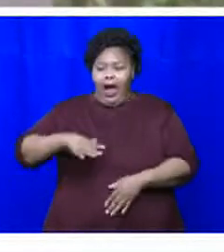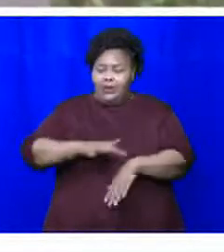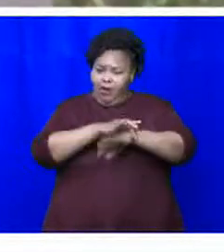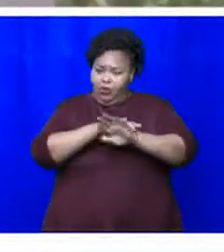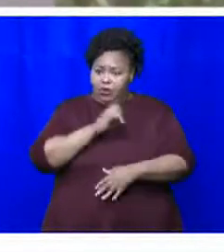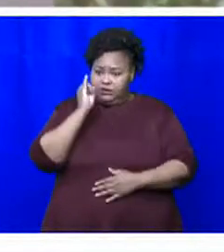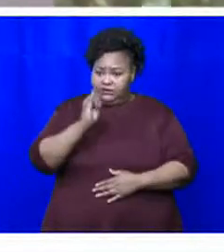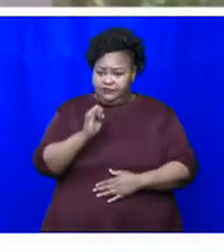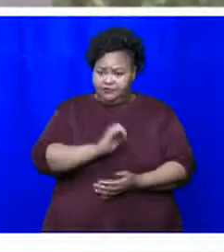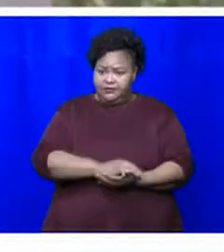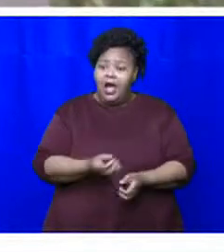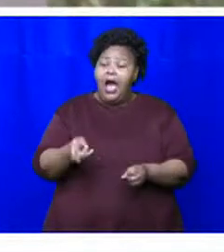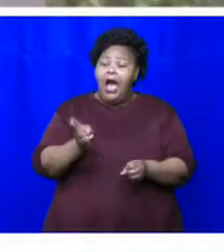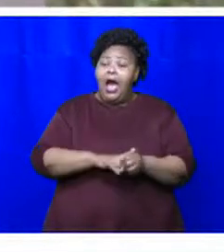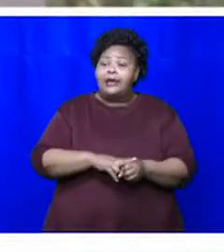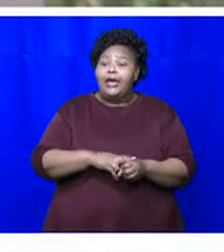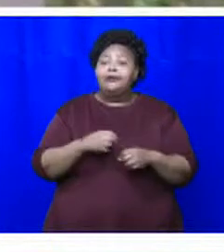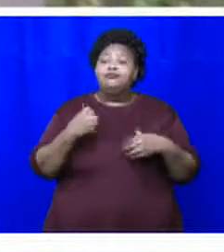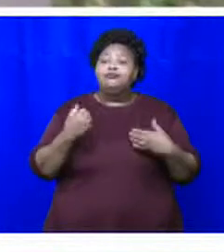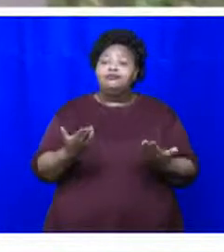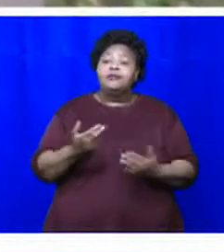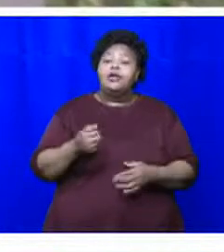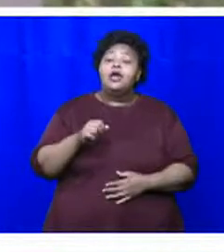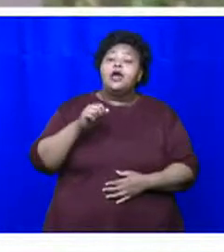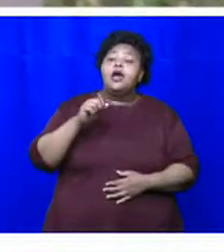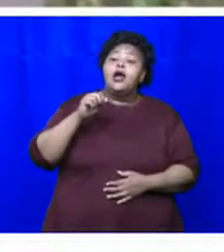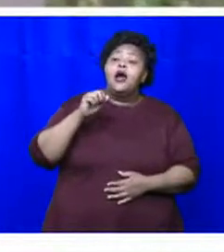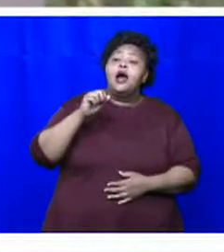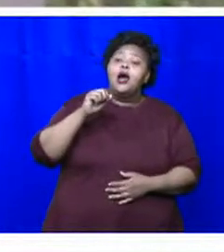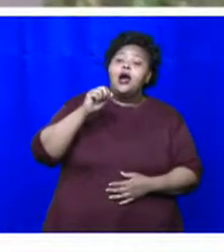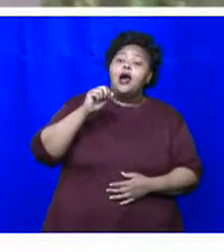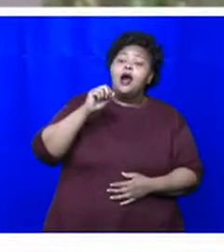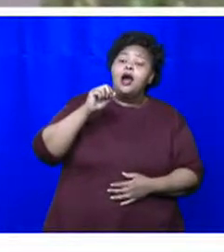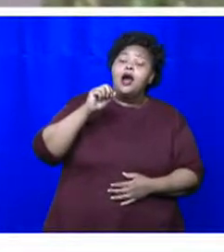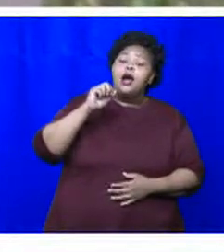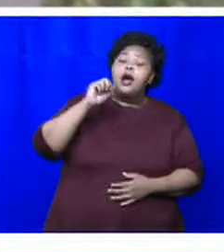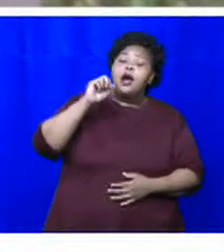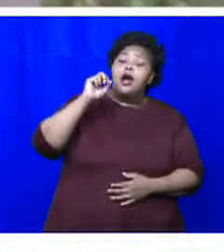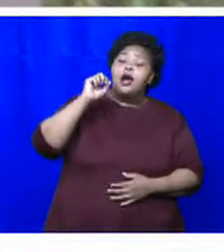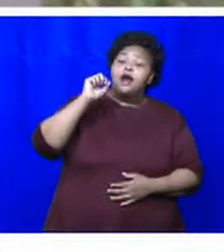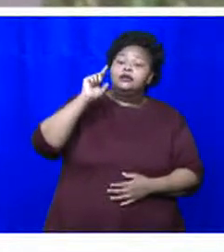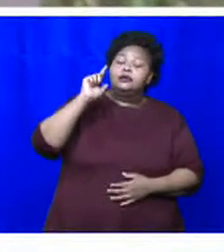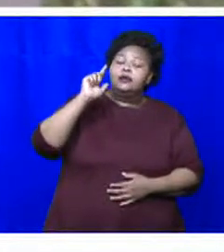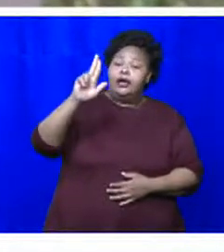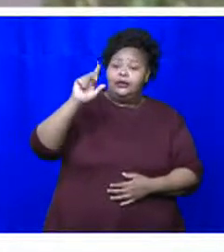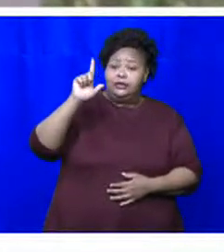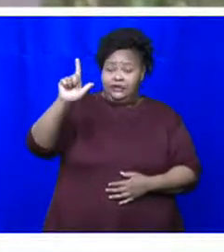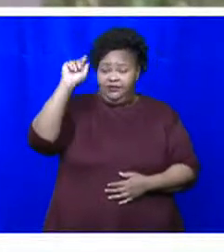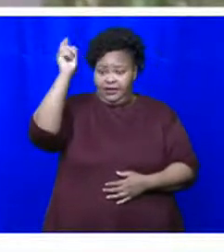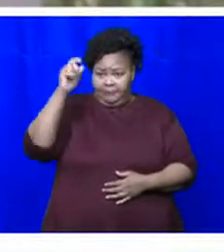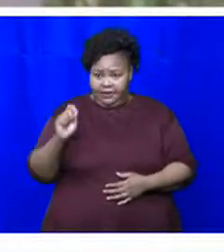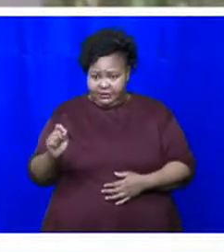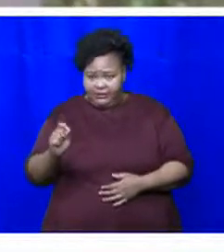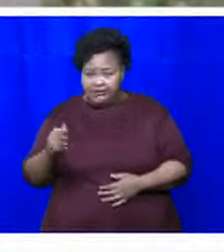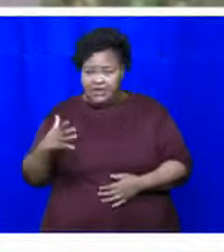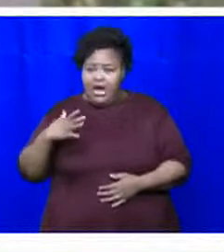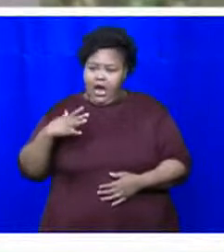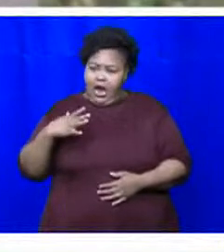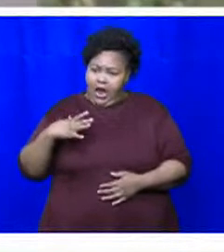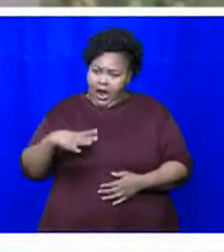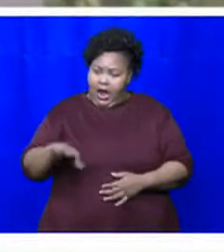labengemashumi lasikhombisa nesiphohlongo eshumini bahlala emaveni lasathuthuka lafa ekhathi